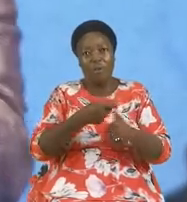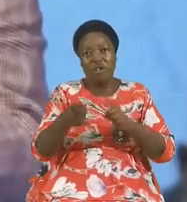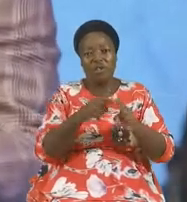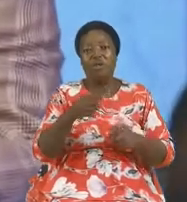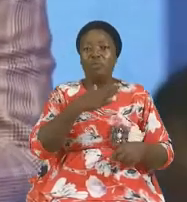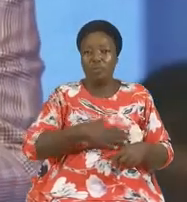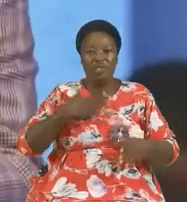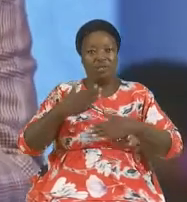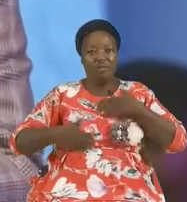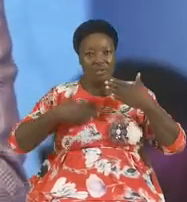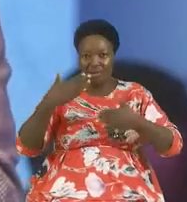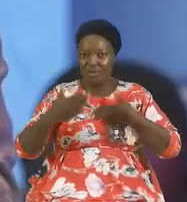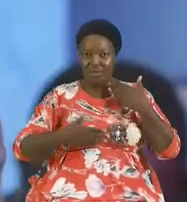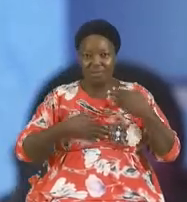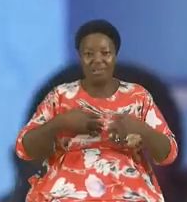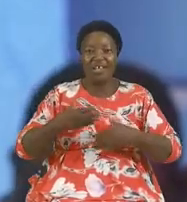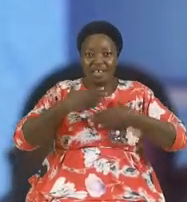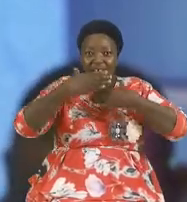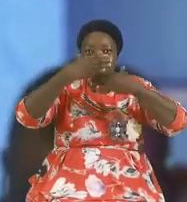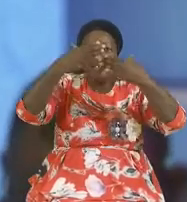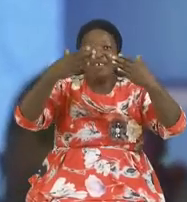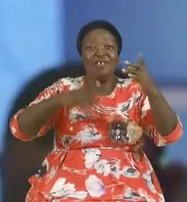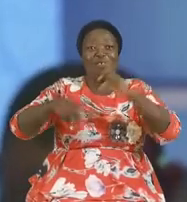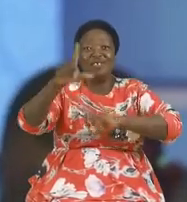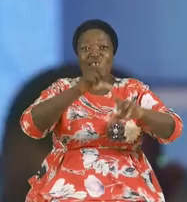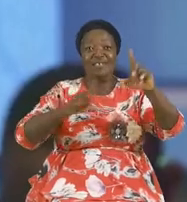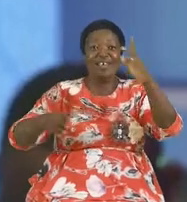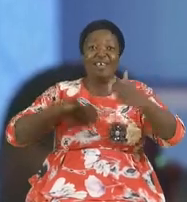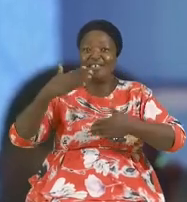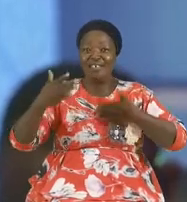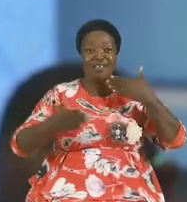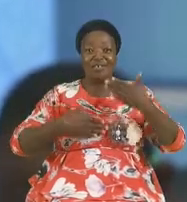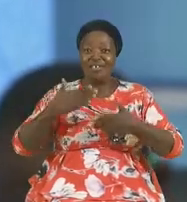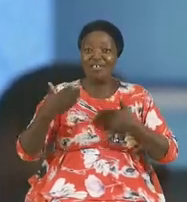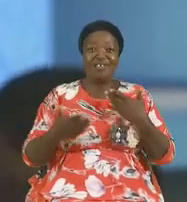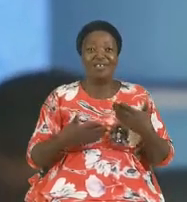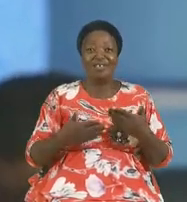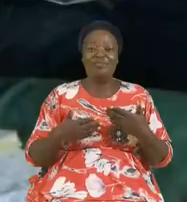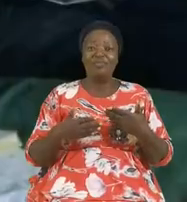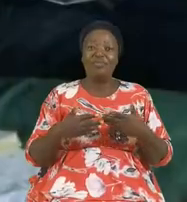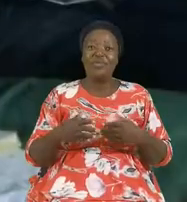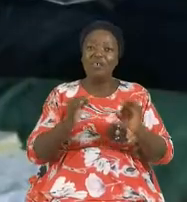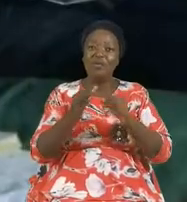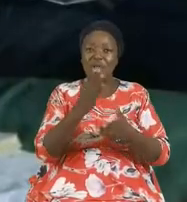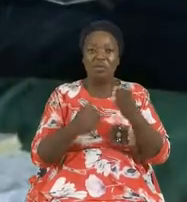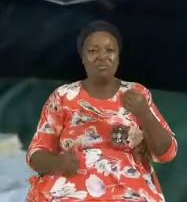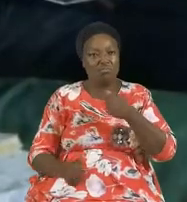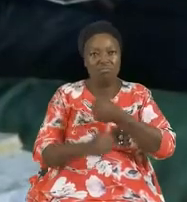And then, when you are persecuted, rejoice. Somebody help me shout,